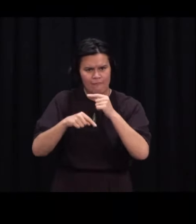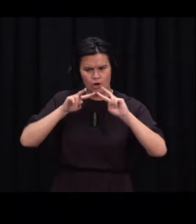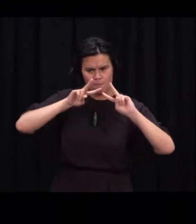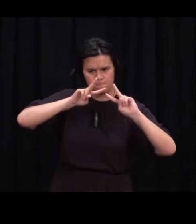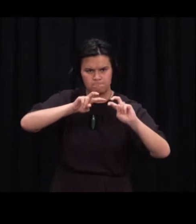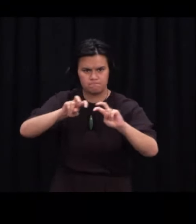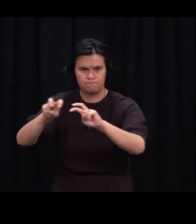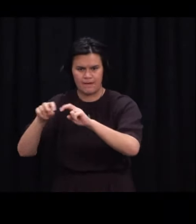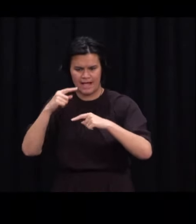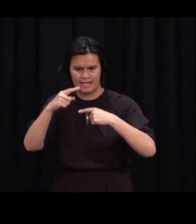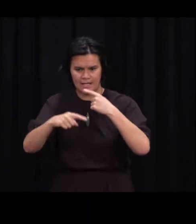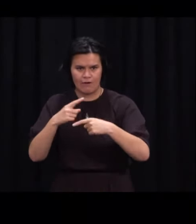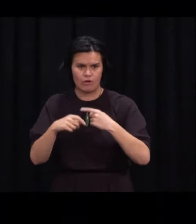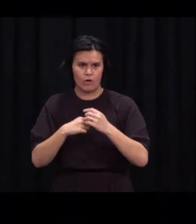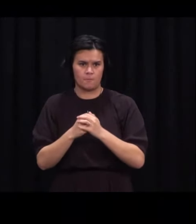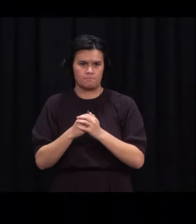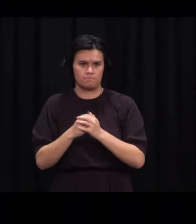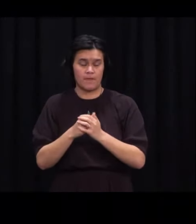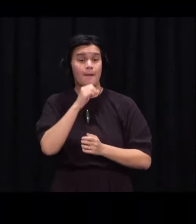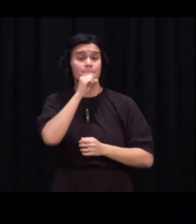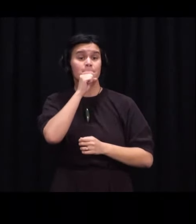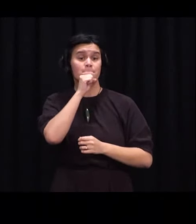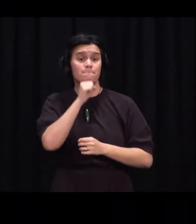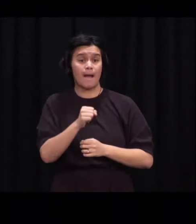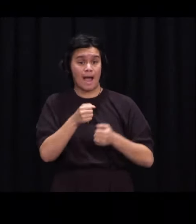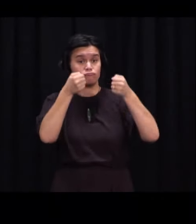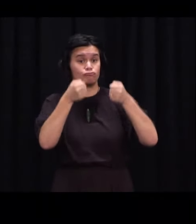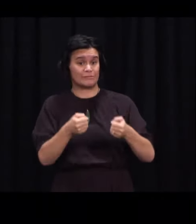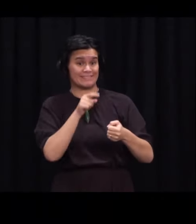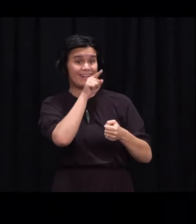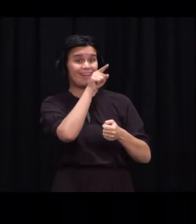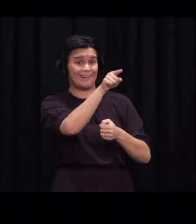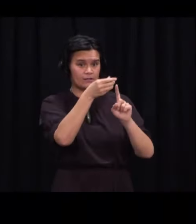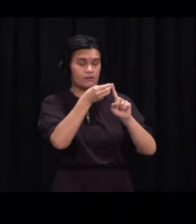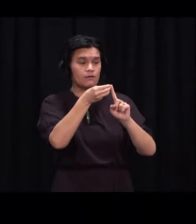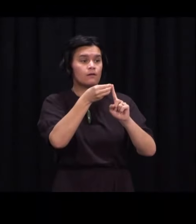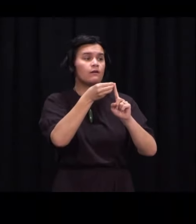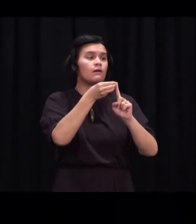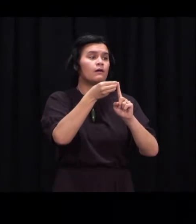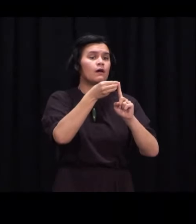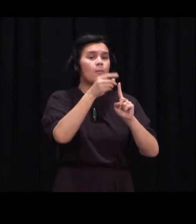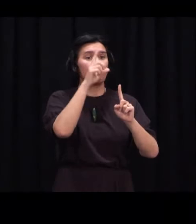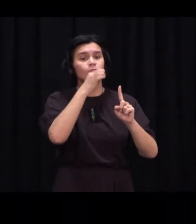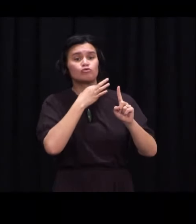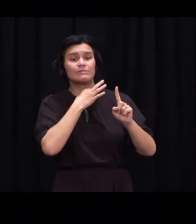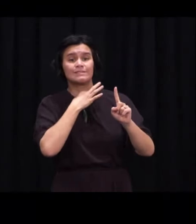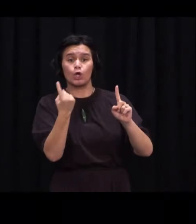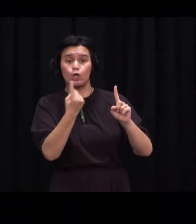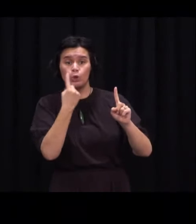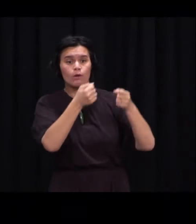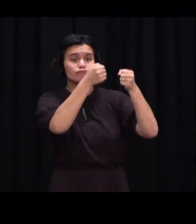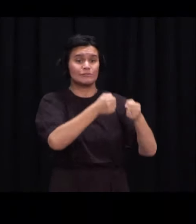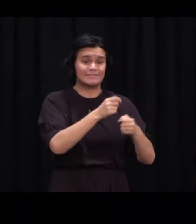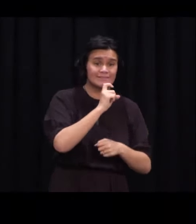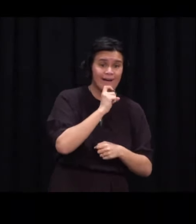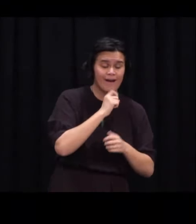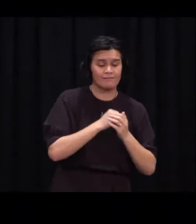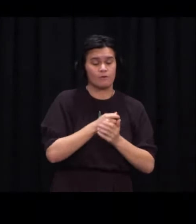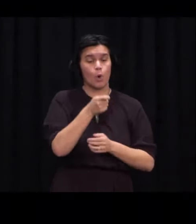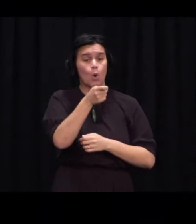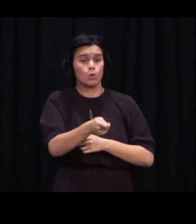so far household contacts, corrections staff, court staff and police staff, we